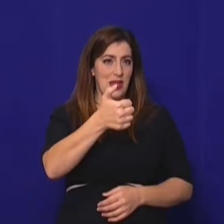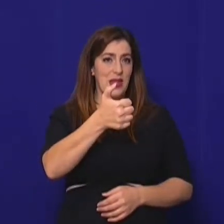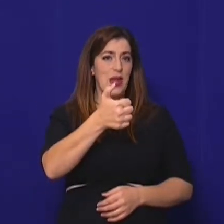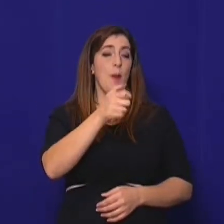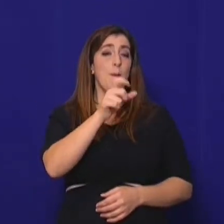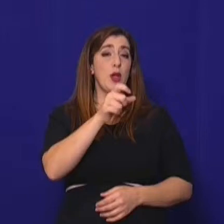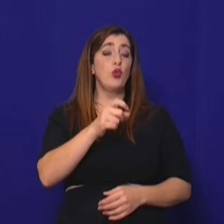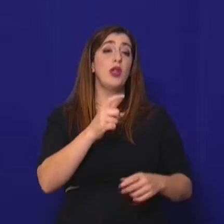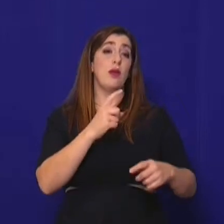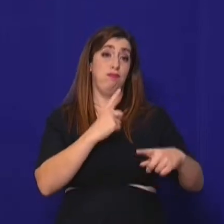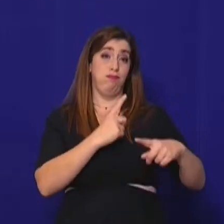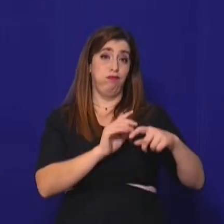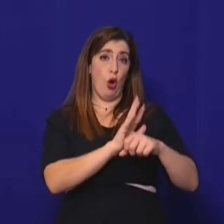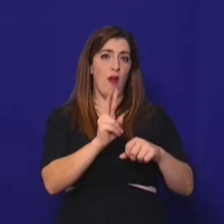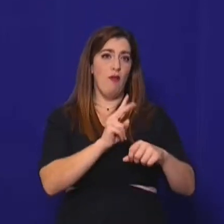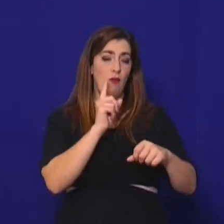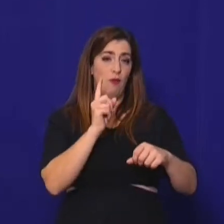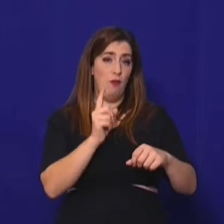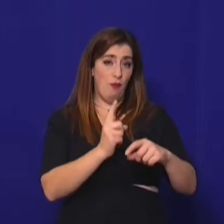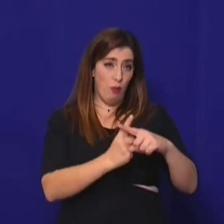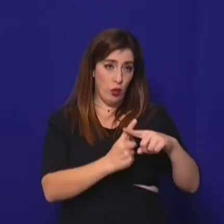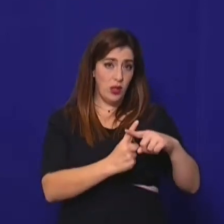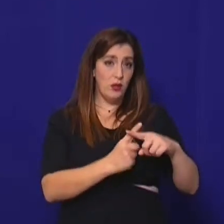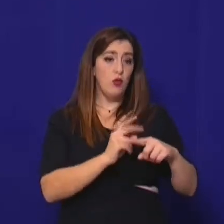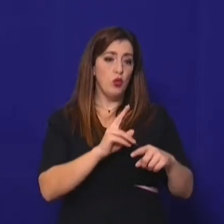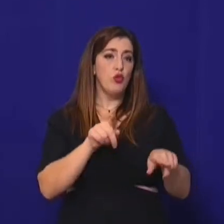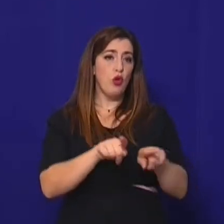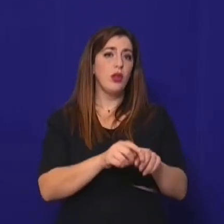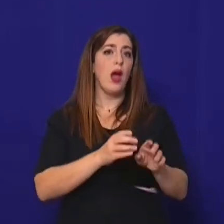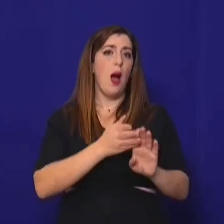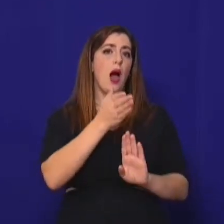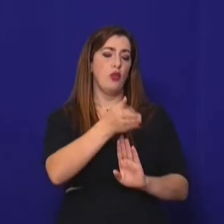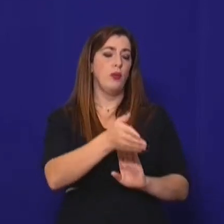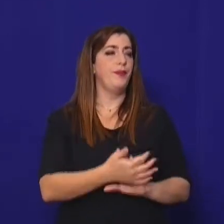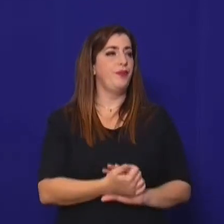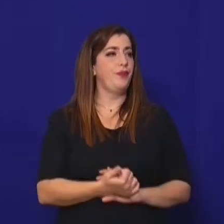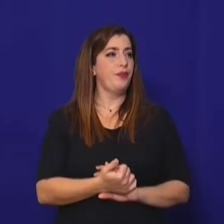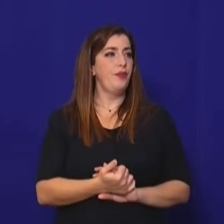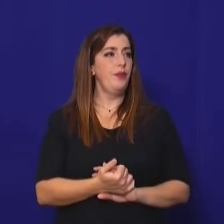pożittivi. Kellna wkoll fuq mitigation measures kellna